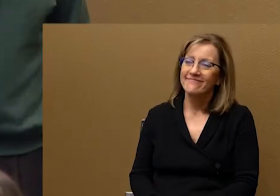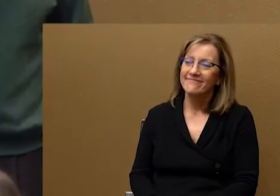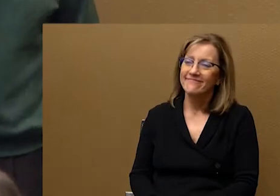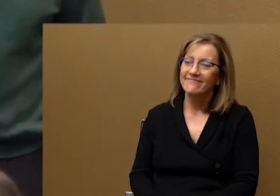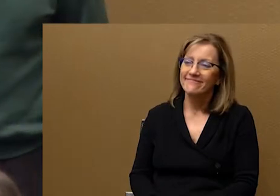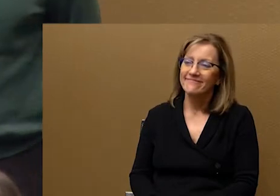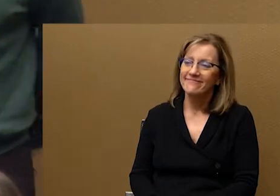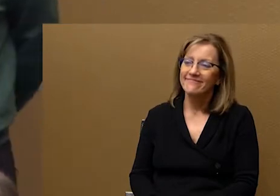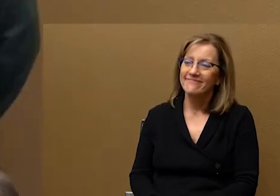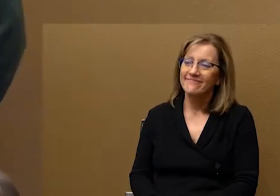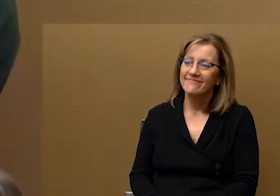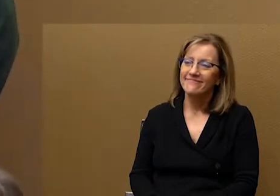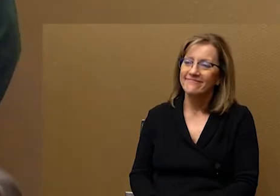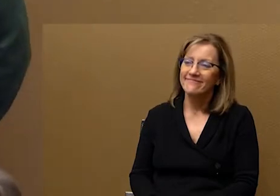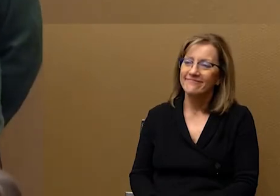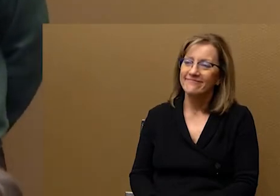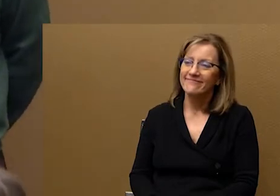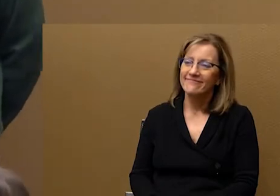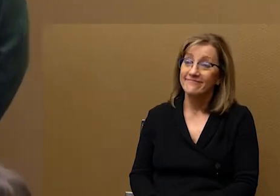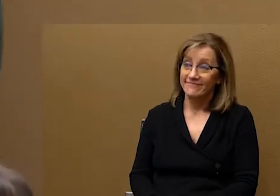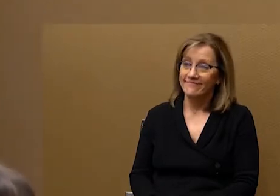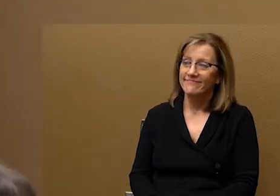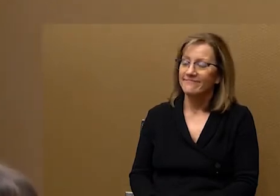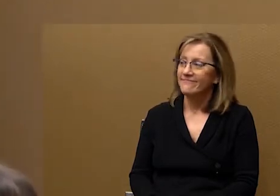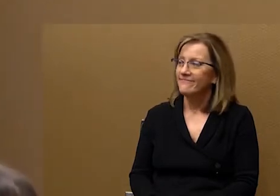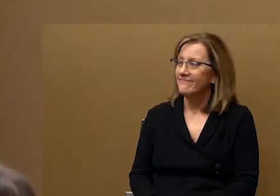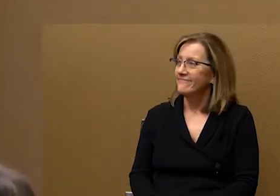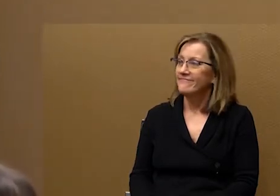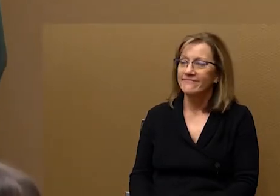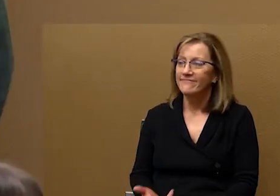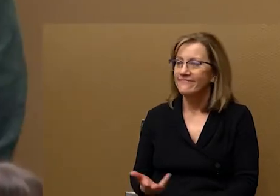We need to see this every day. That's what you meant. Yes, that's what I meant.